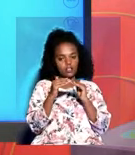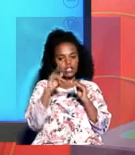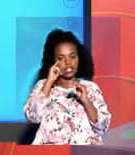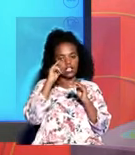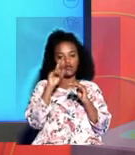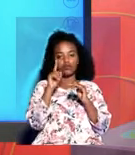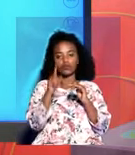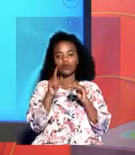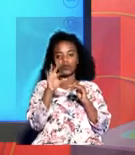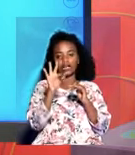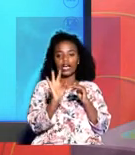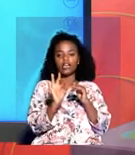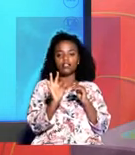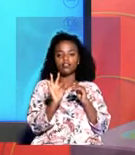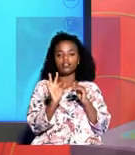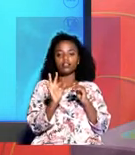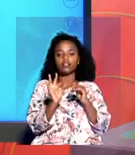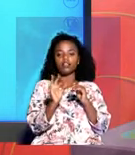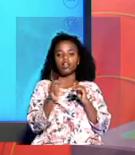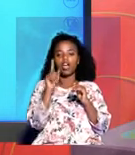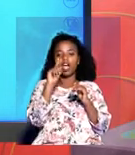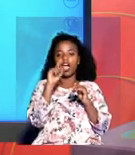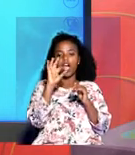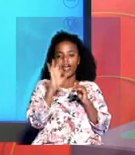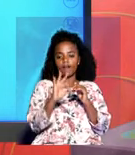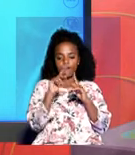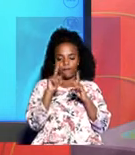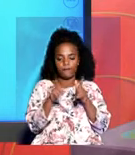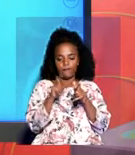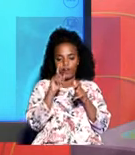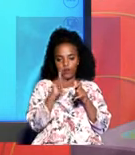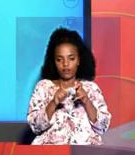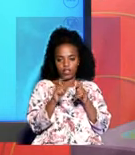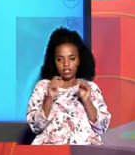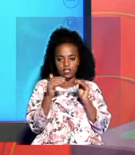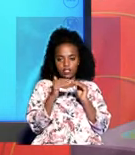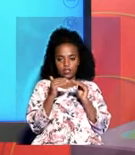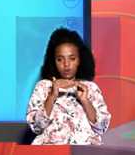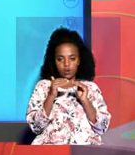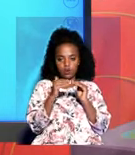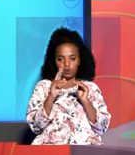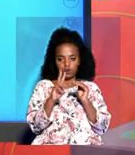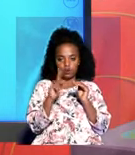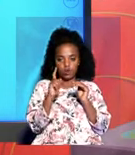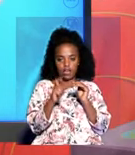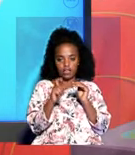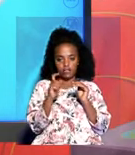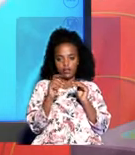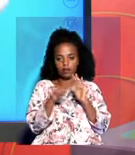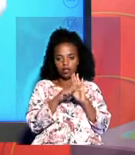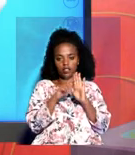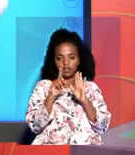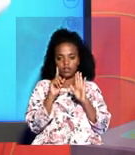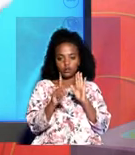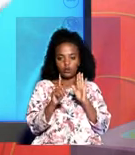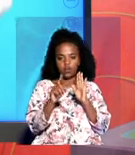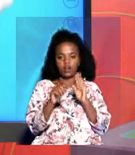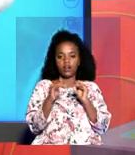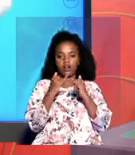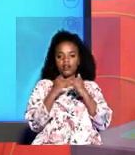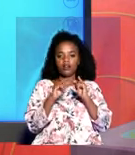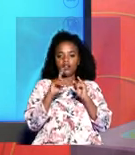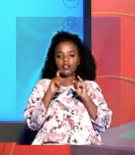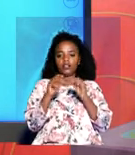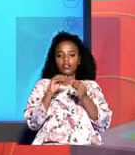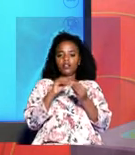you have this one, f of x is equal to 2x minus 1 over x plus 1.